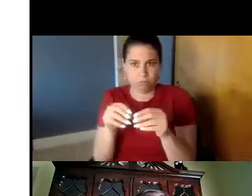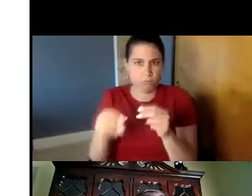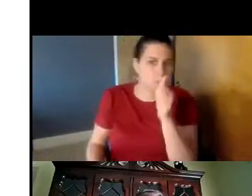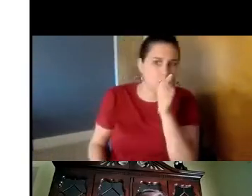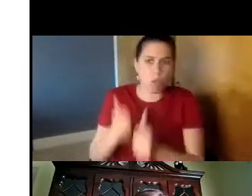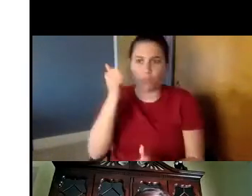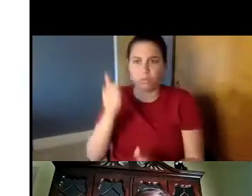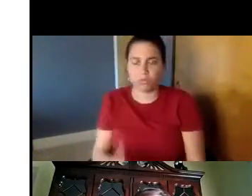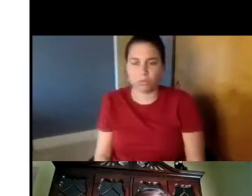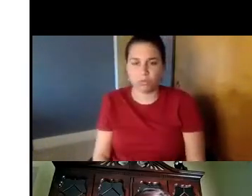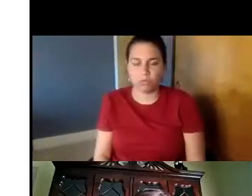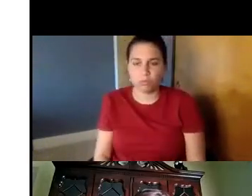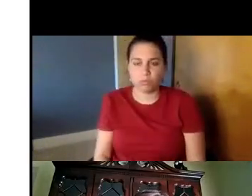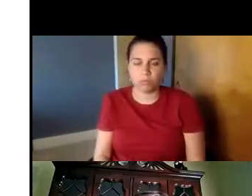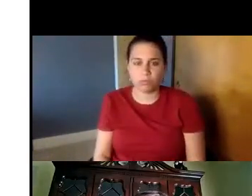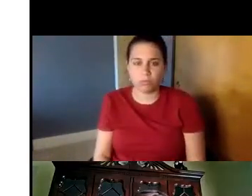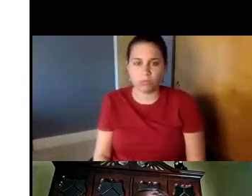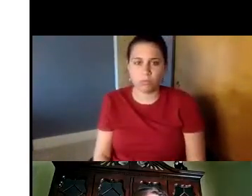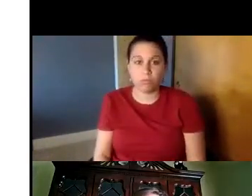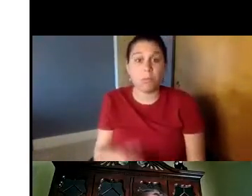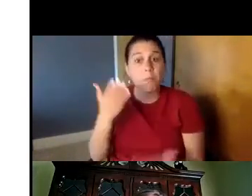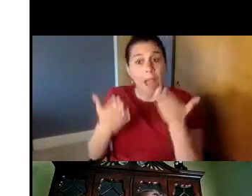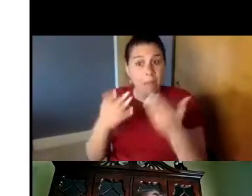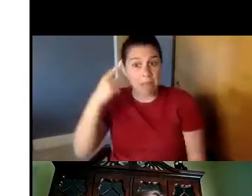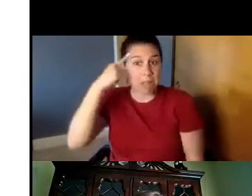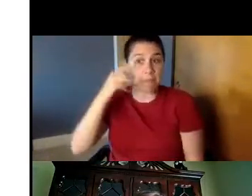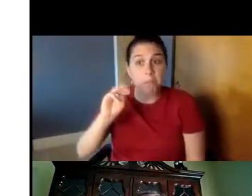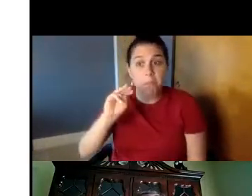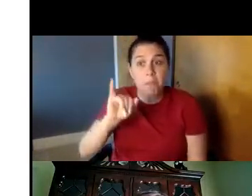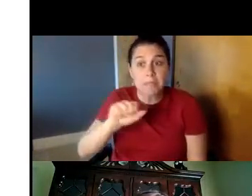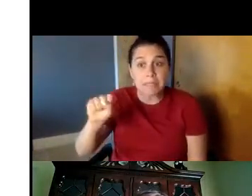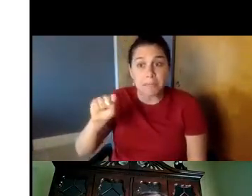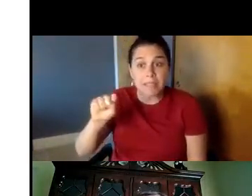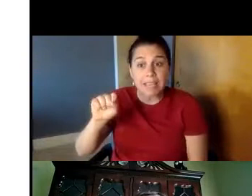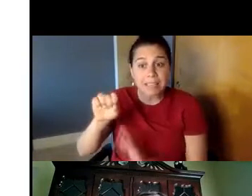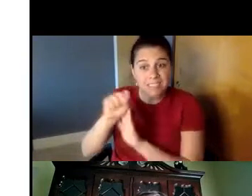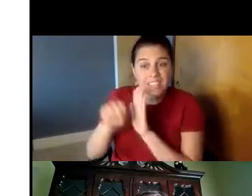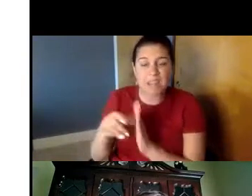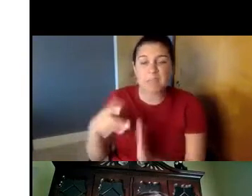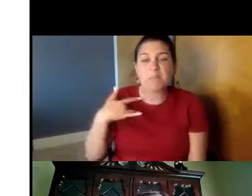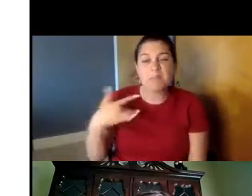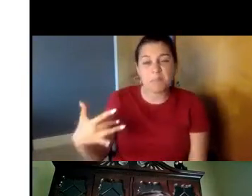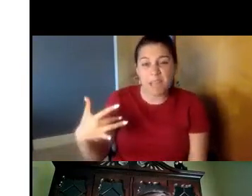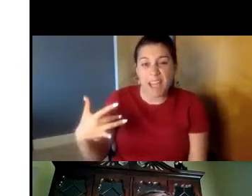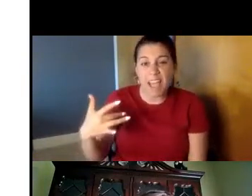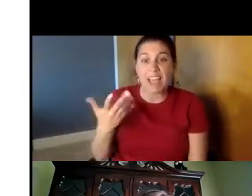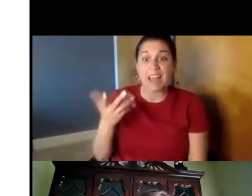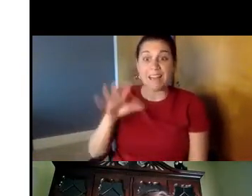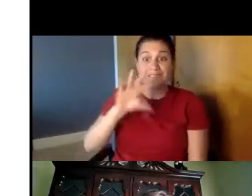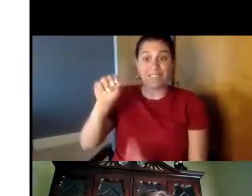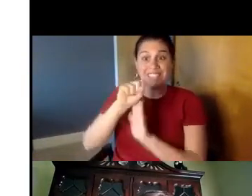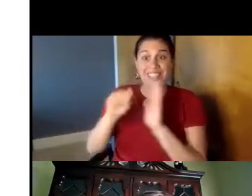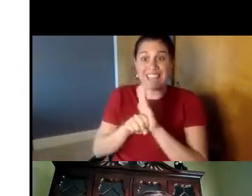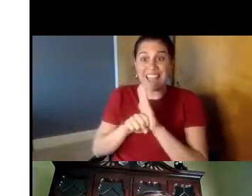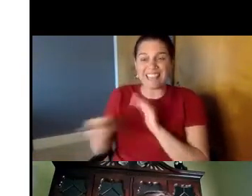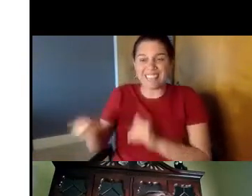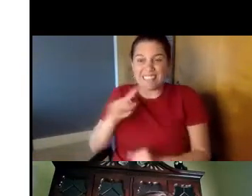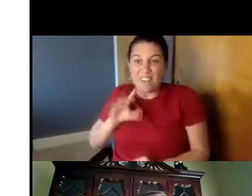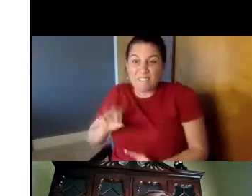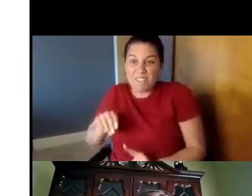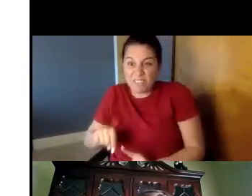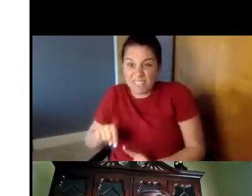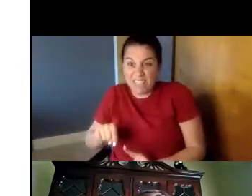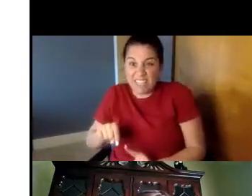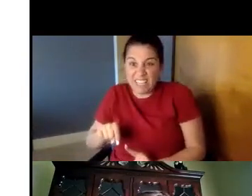You might think of a state like Mississippi, right? Mississippi often ranks 50th out of 50 in terms of poverty